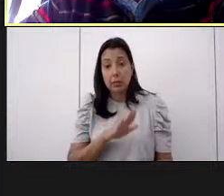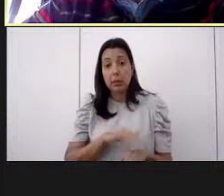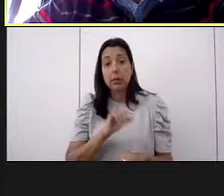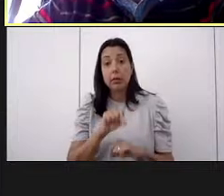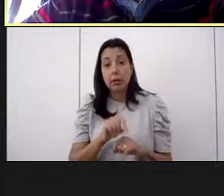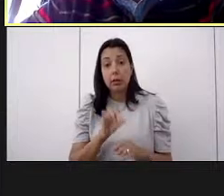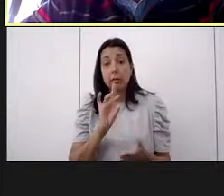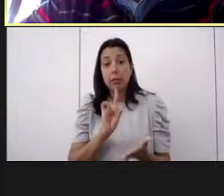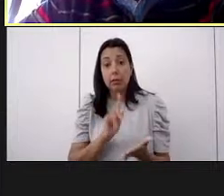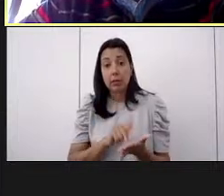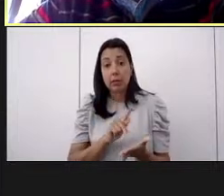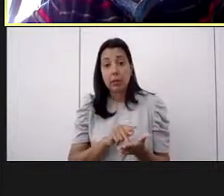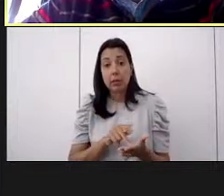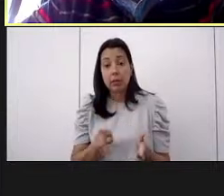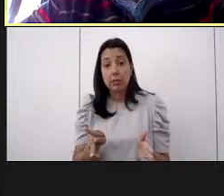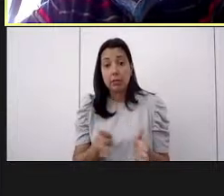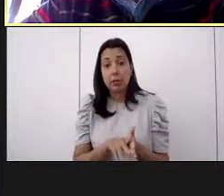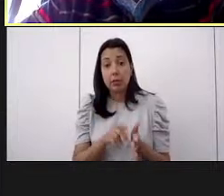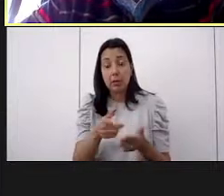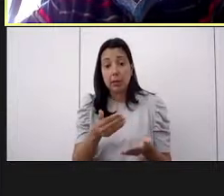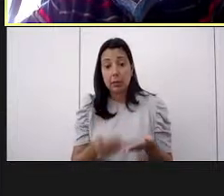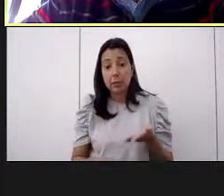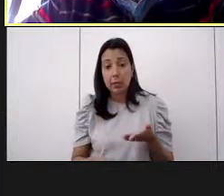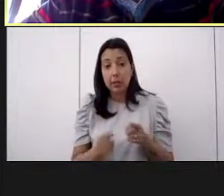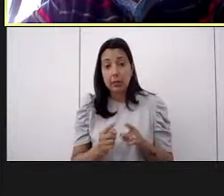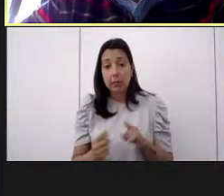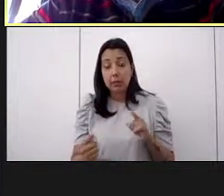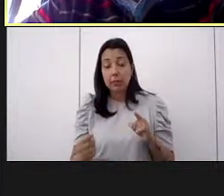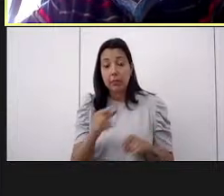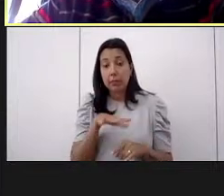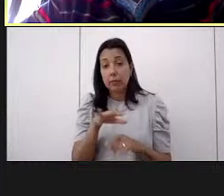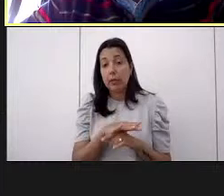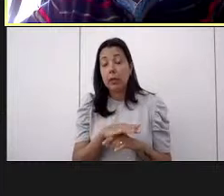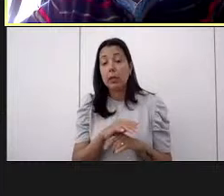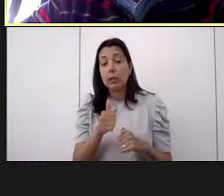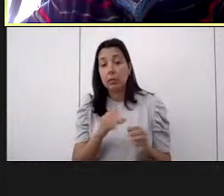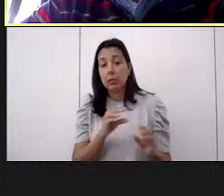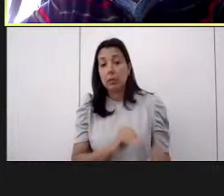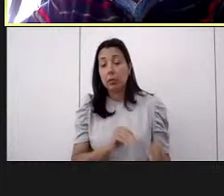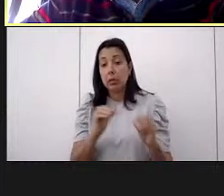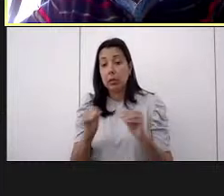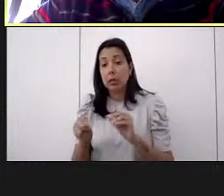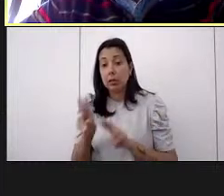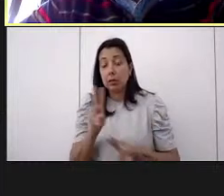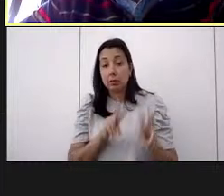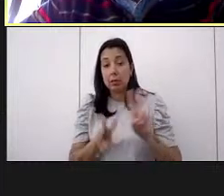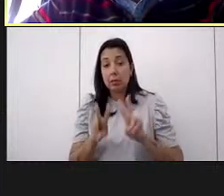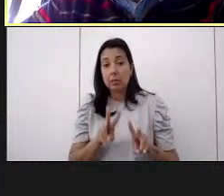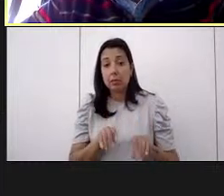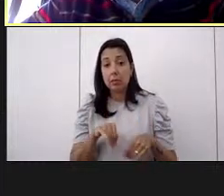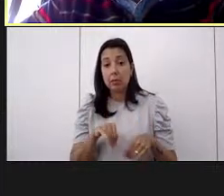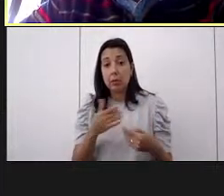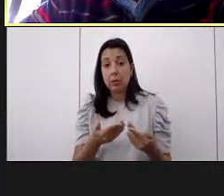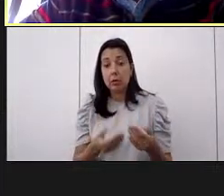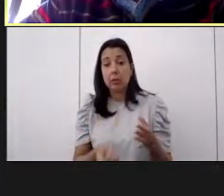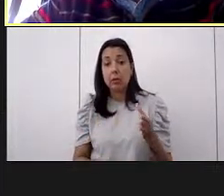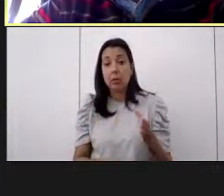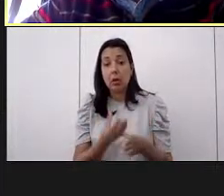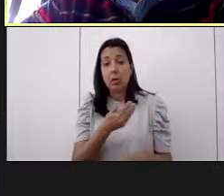other professional worlds. For example, those of science and technology, through the use